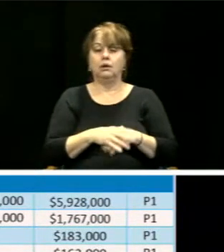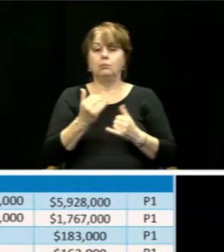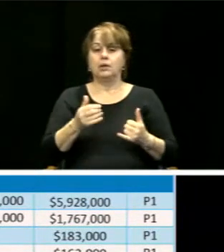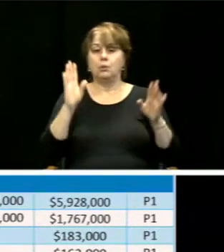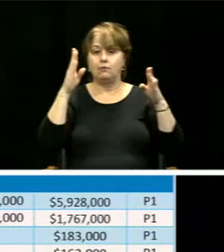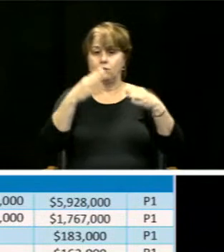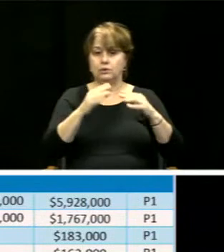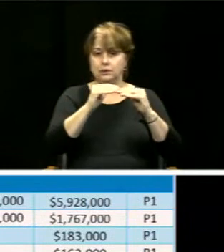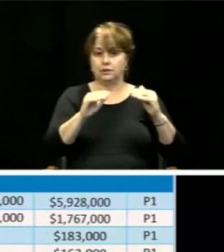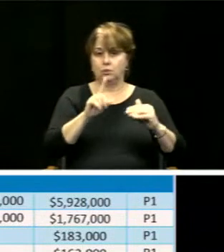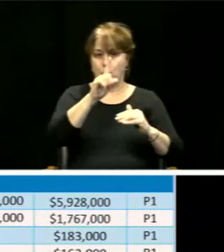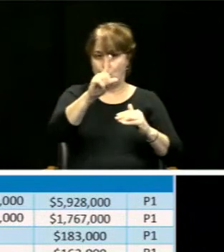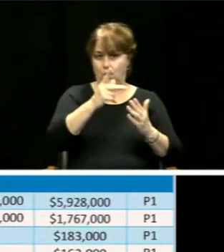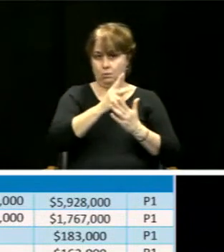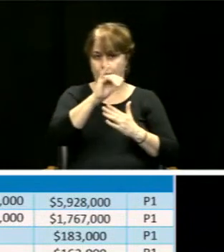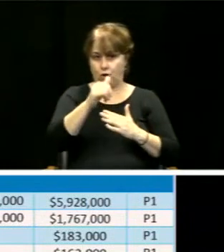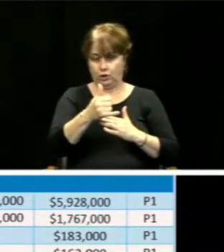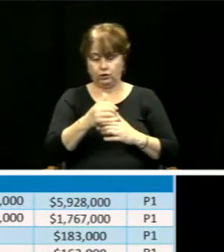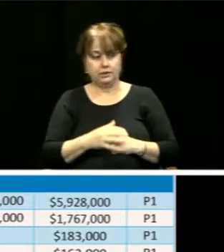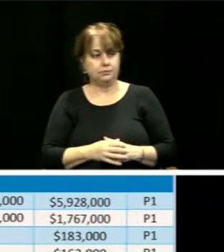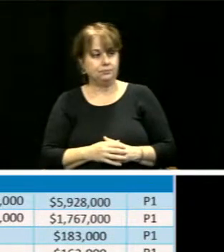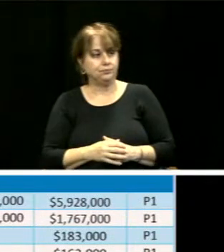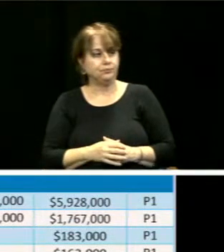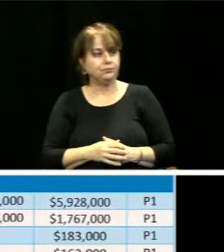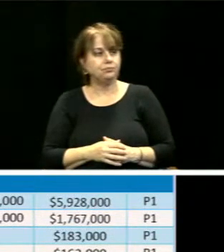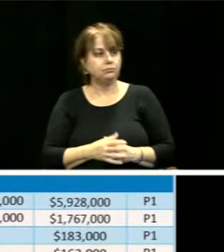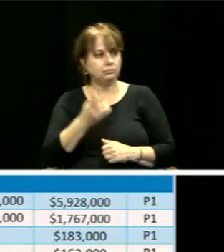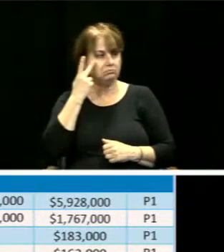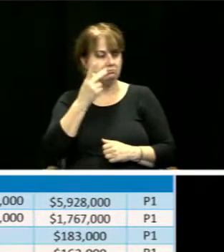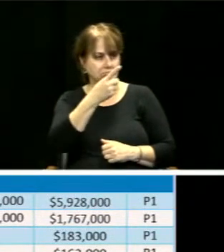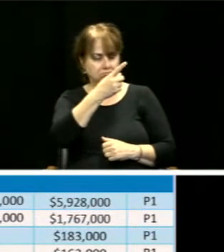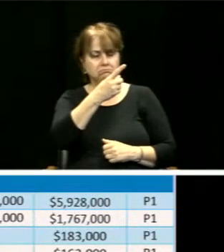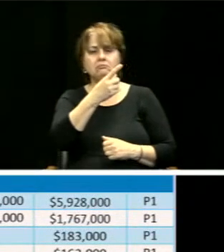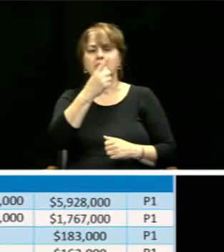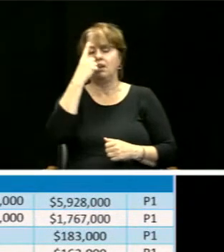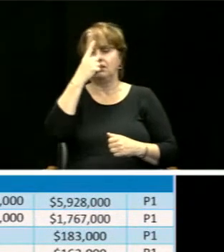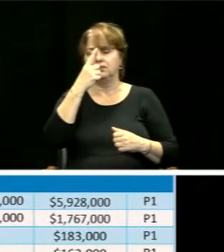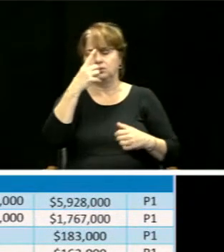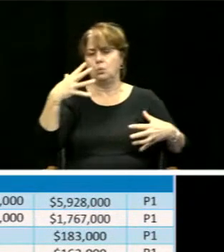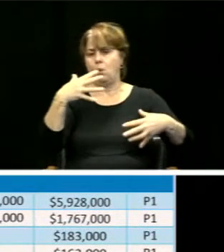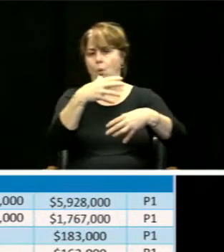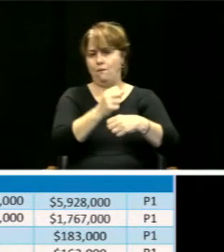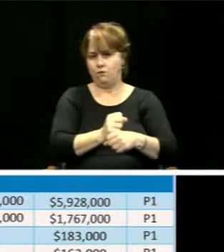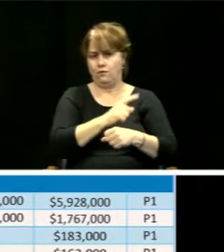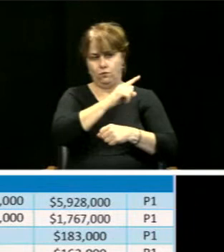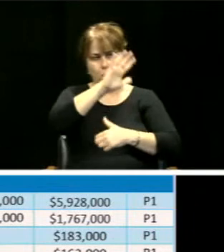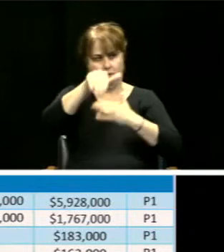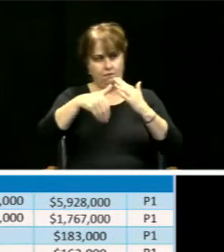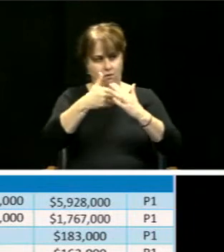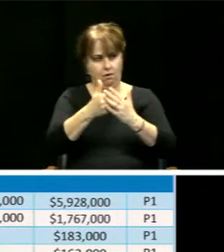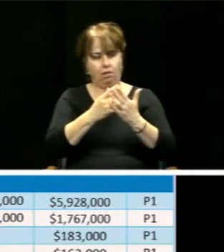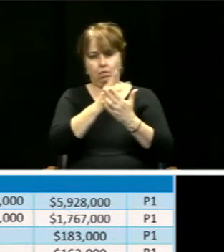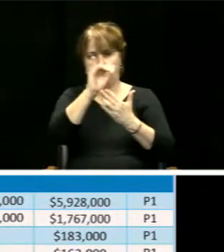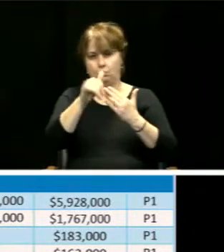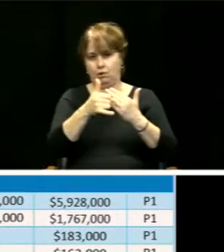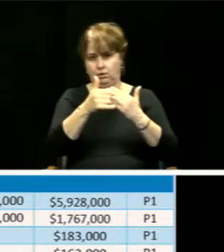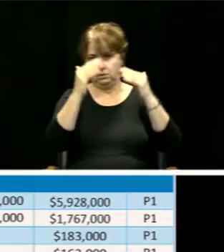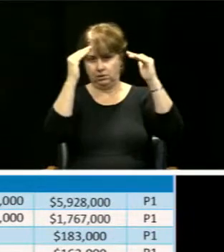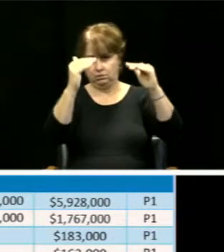tier 1 projects. And so this kind of just gives you the overview of all of those projects.